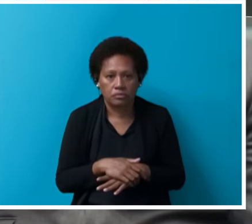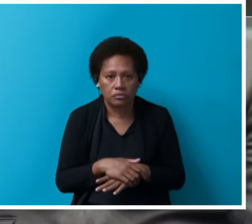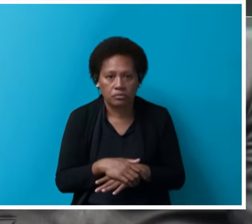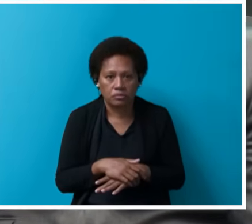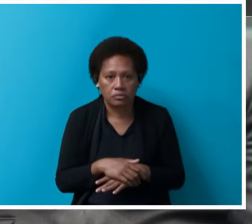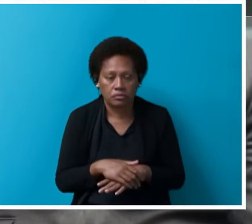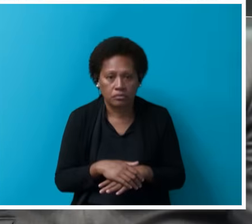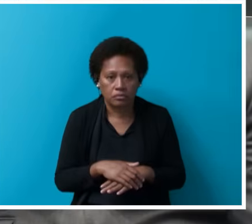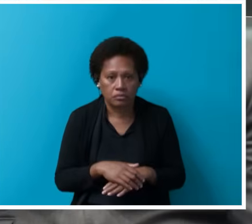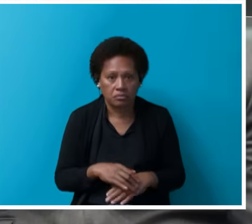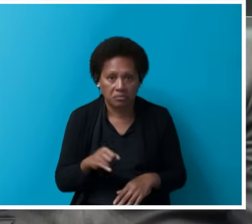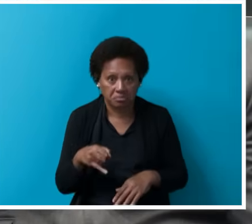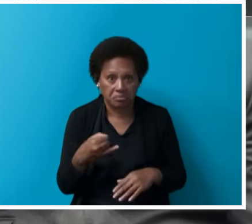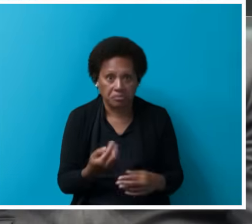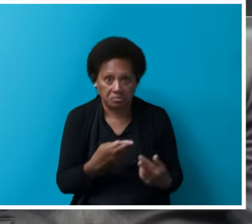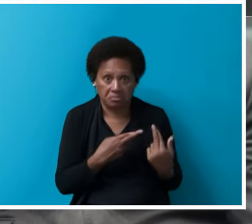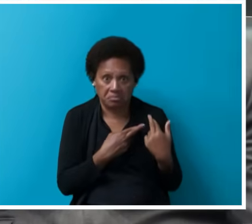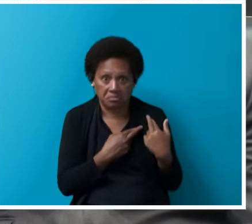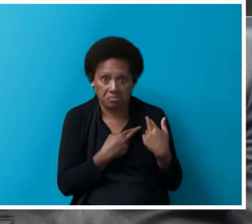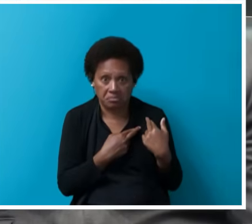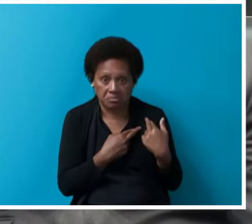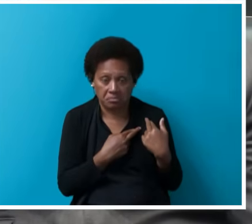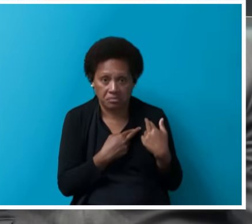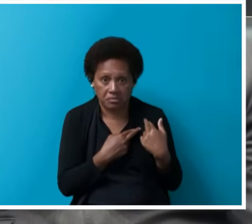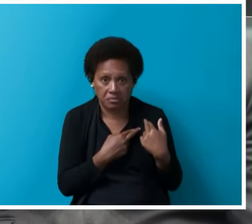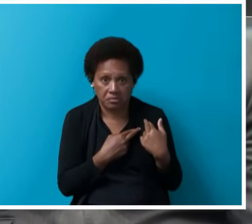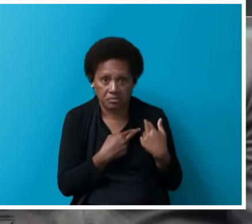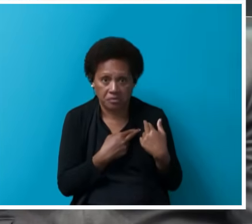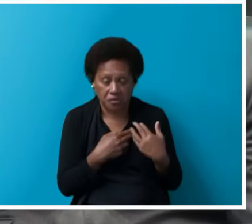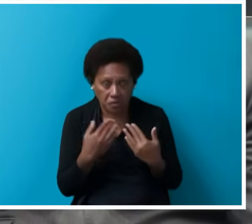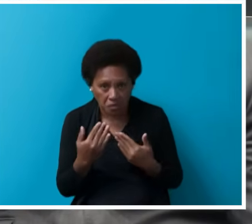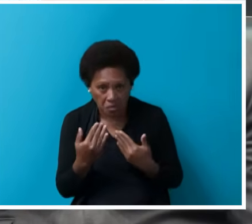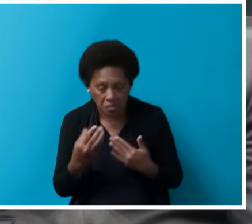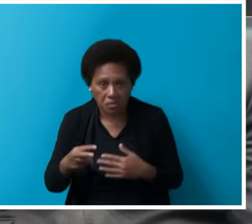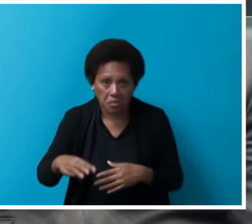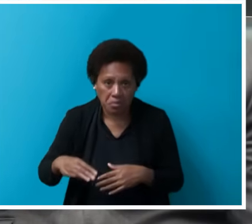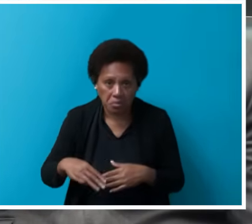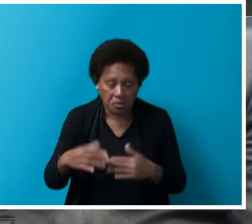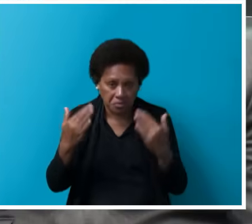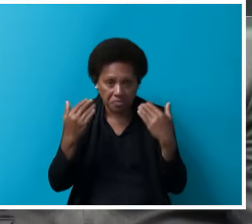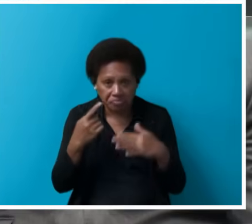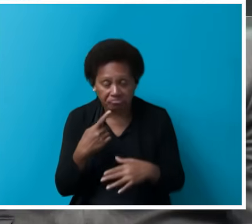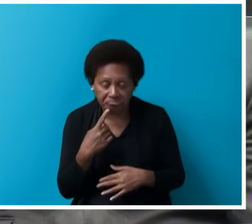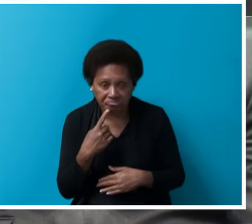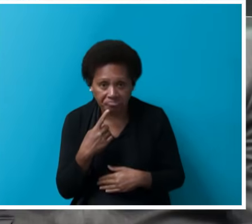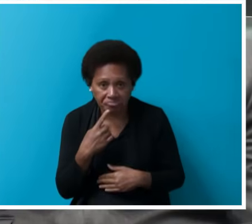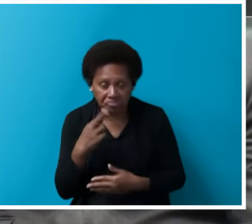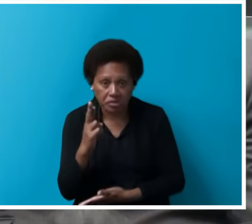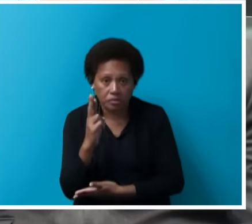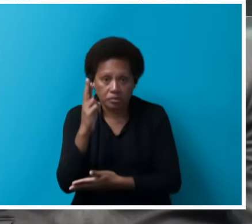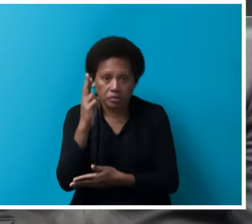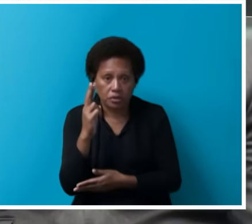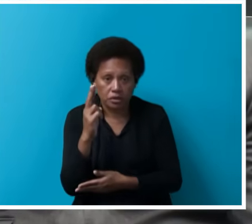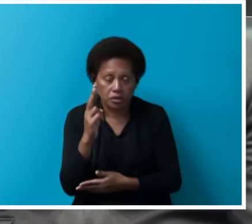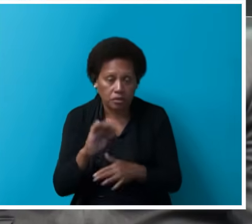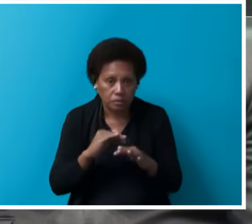a responsible statement from an honorable member of parliament who fancies himself to be a representative of the people,